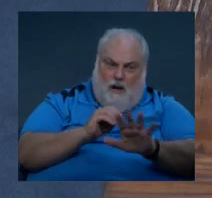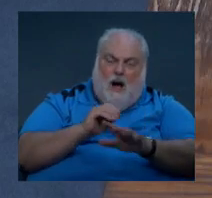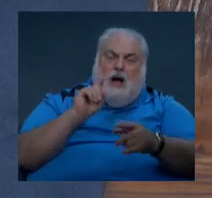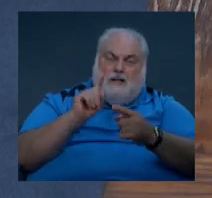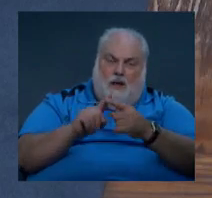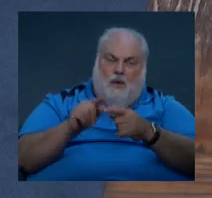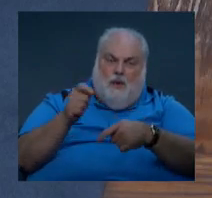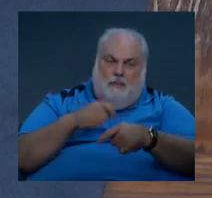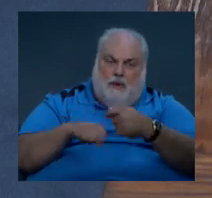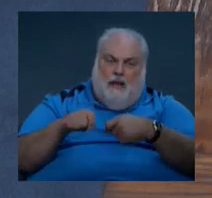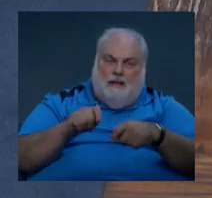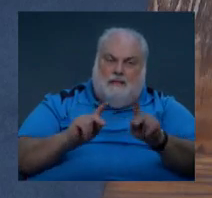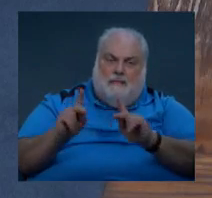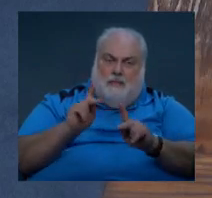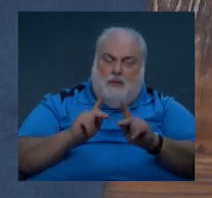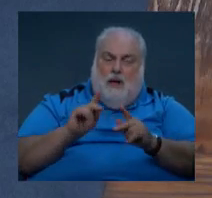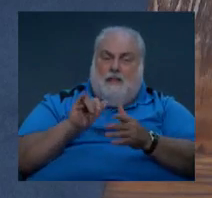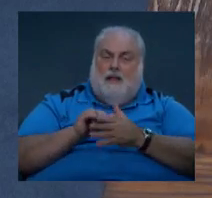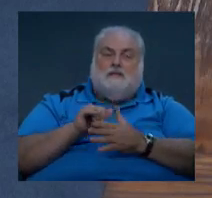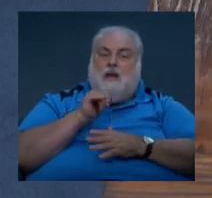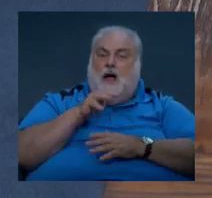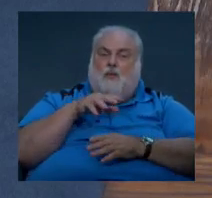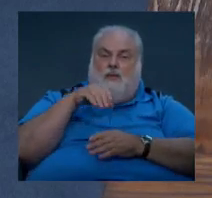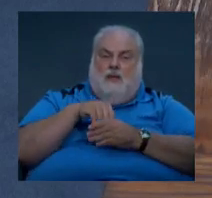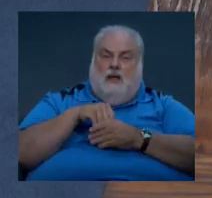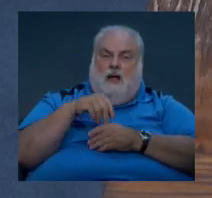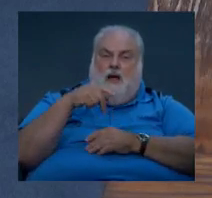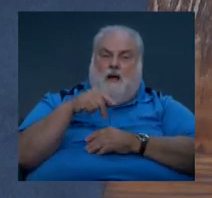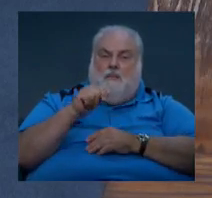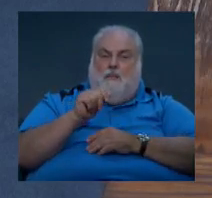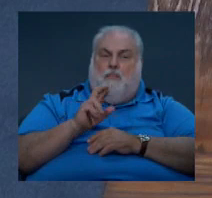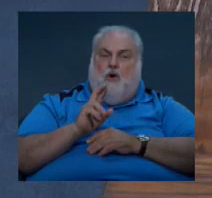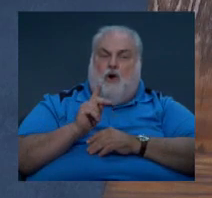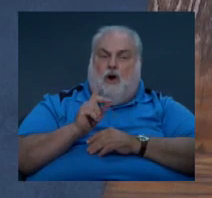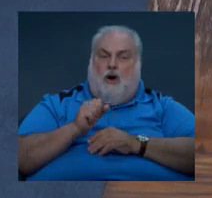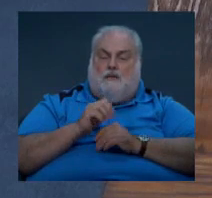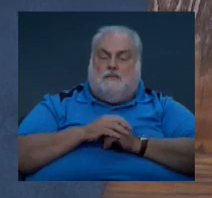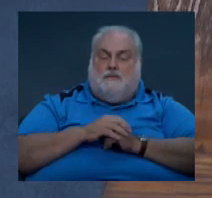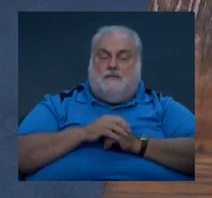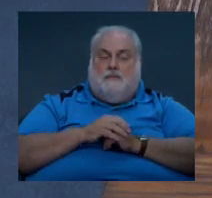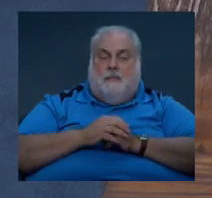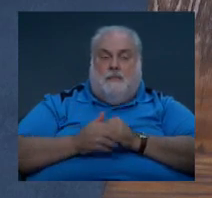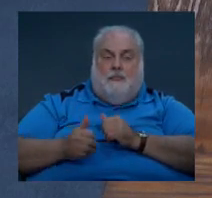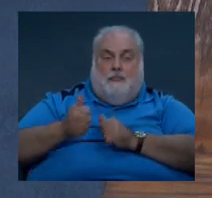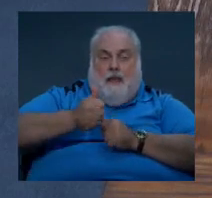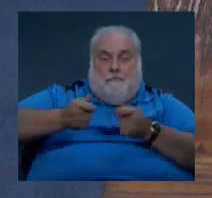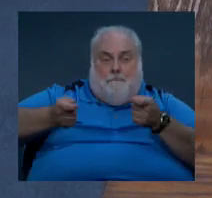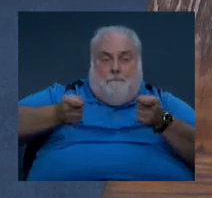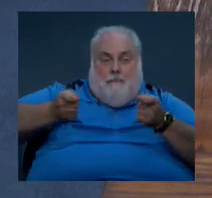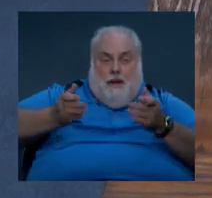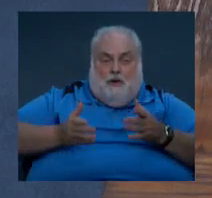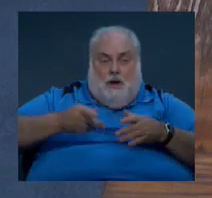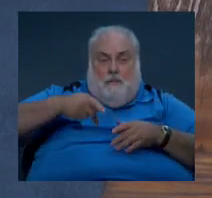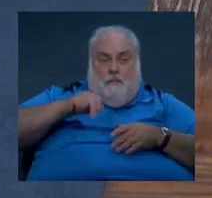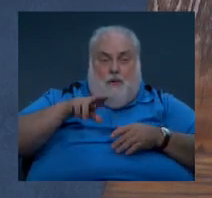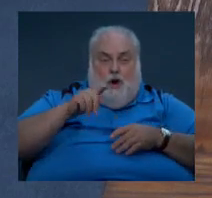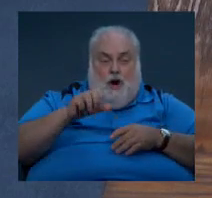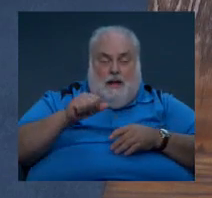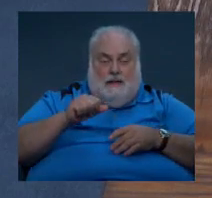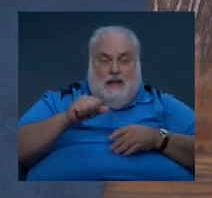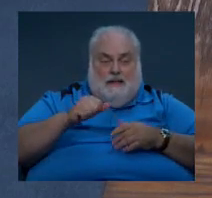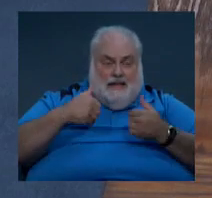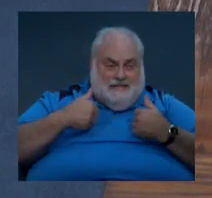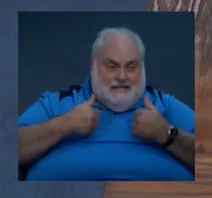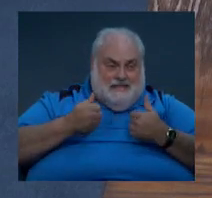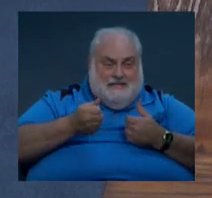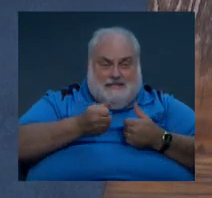departments that are not in parks. Also, one of the managers in parks has several vacant positions which have also been frozen.